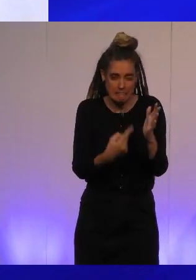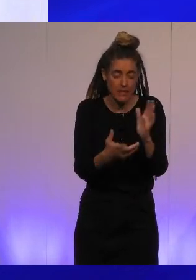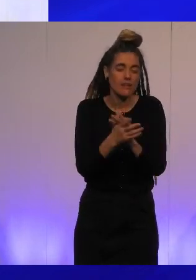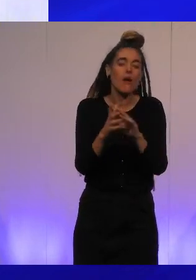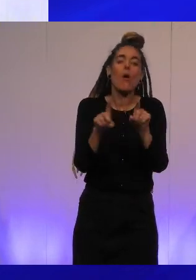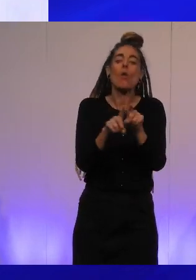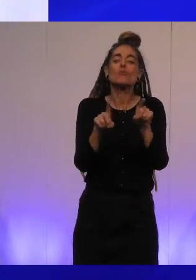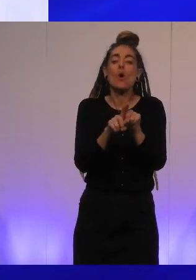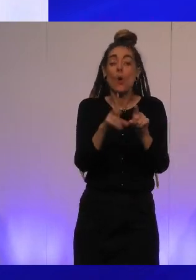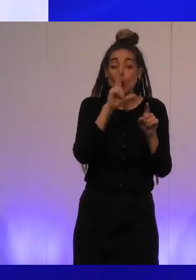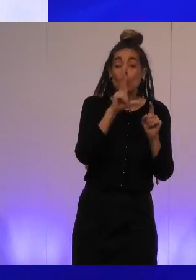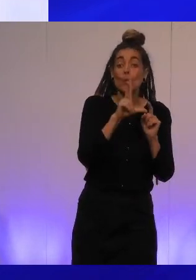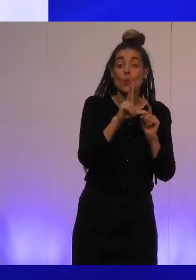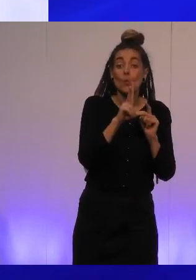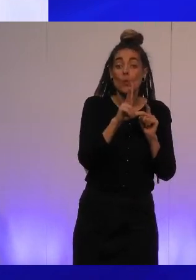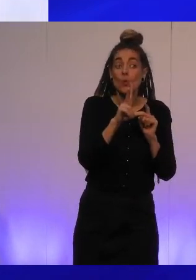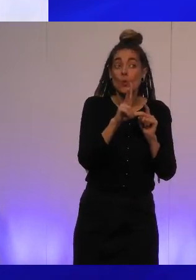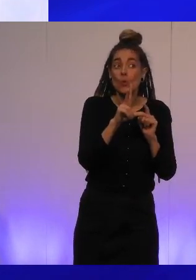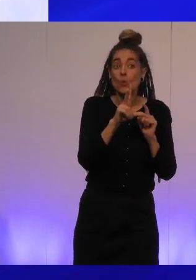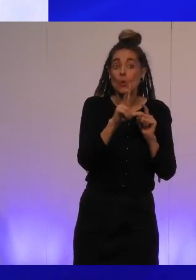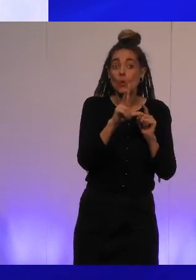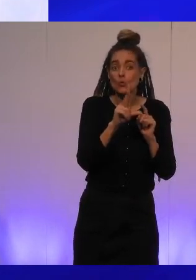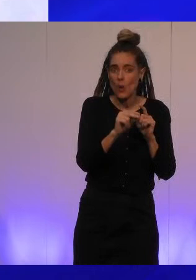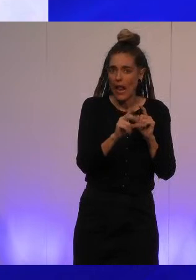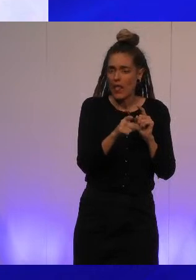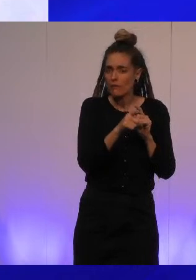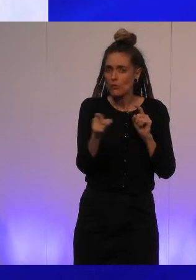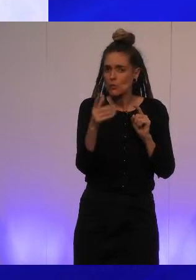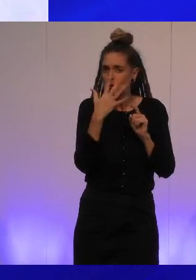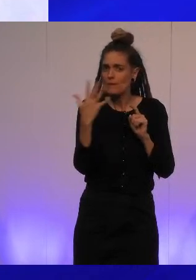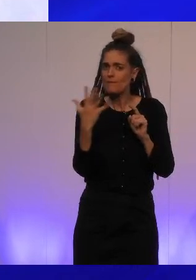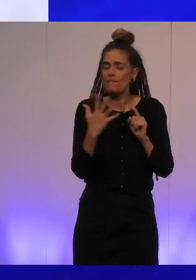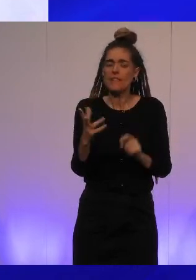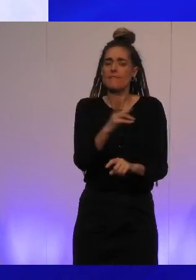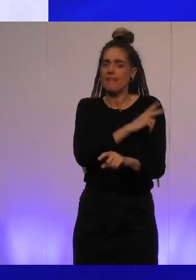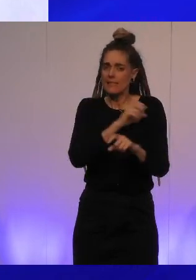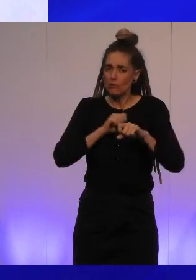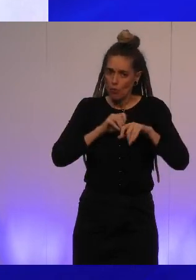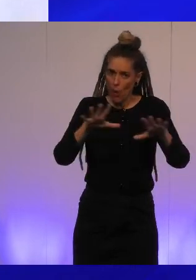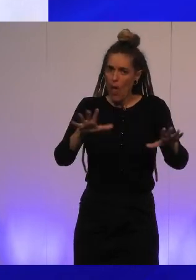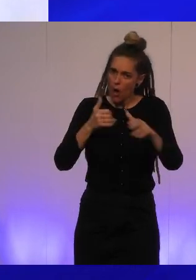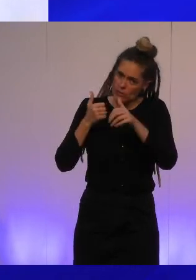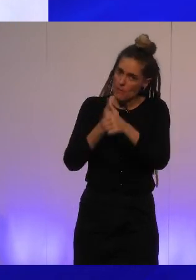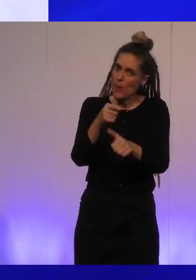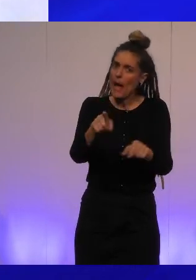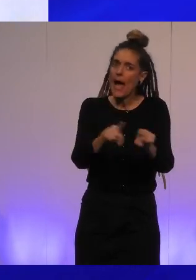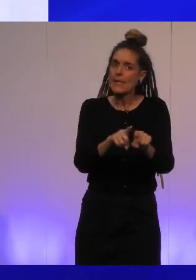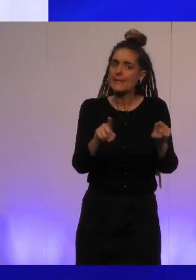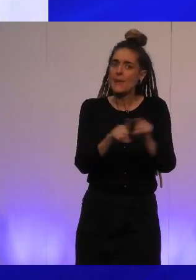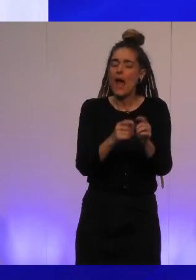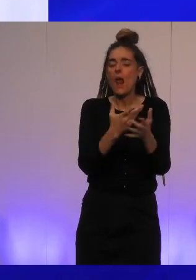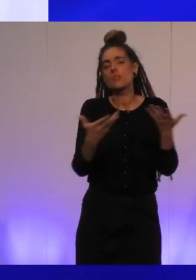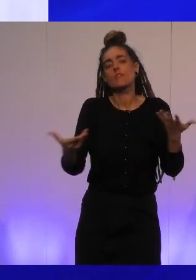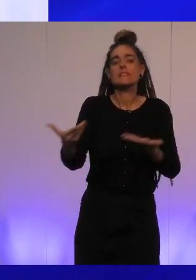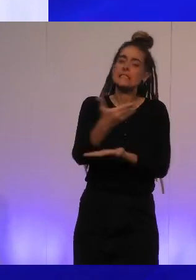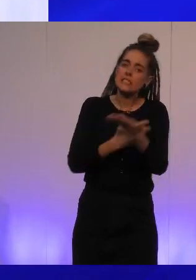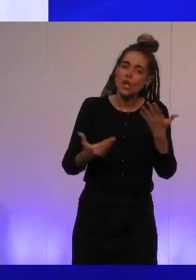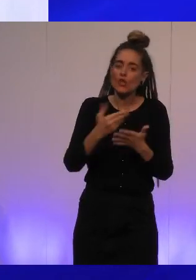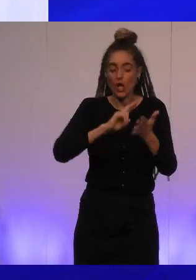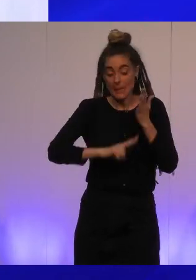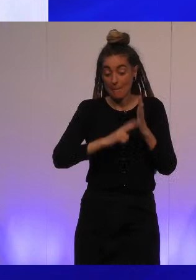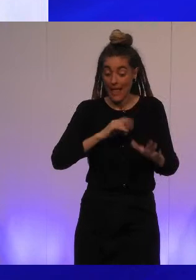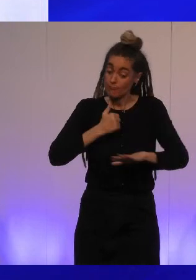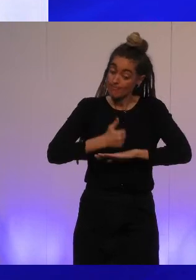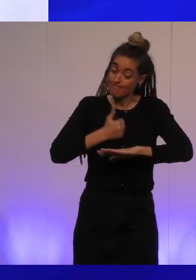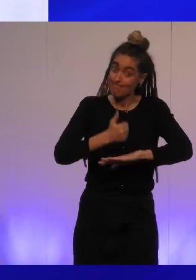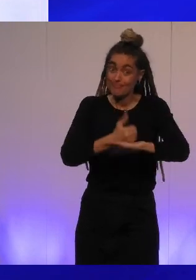obviously the 12 to 15 vaccination rollout as well. So lots of discussion, lots of plans in place, and watch this space